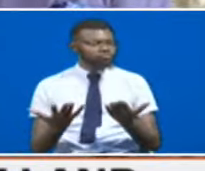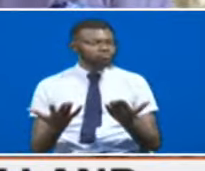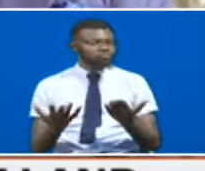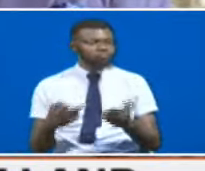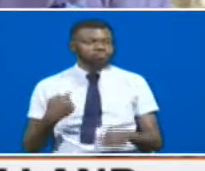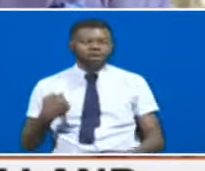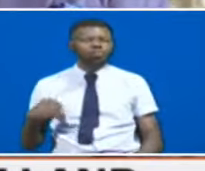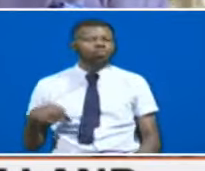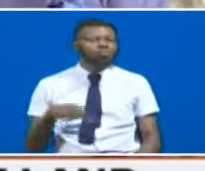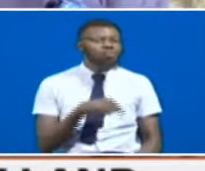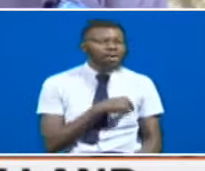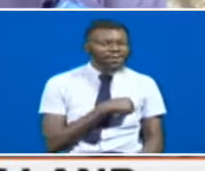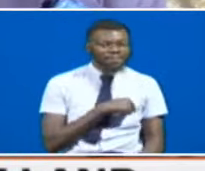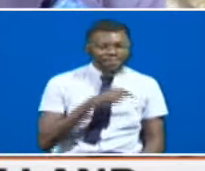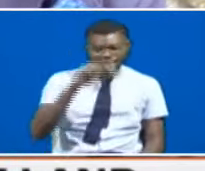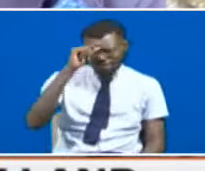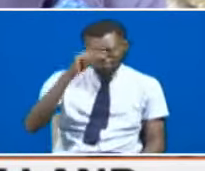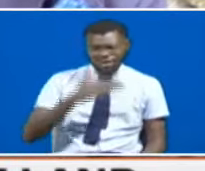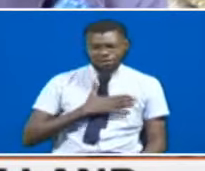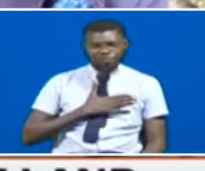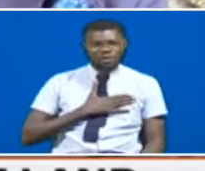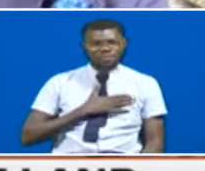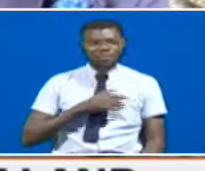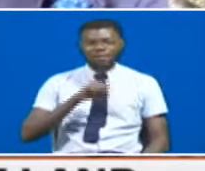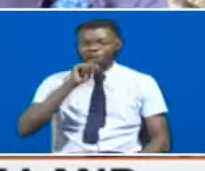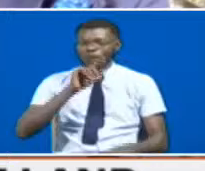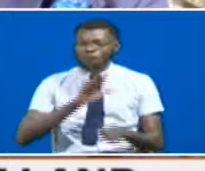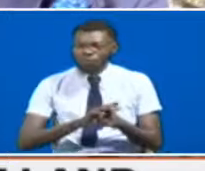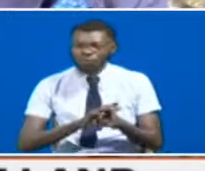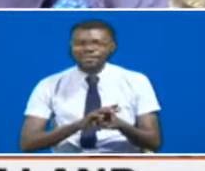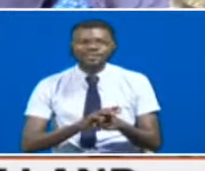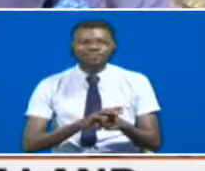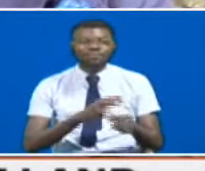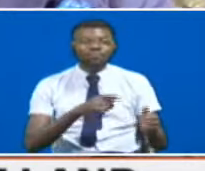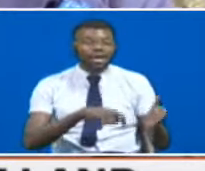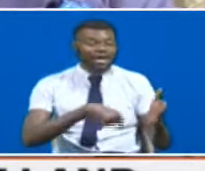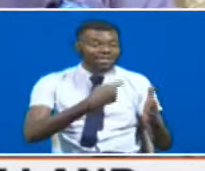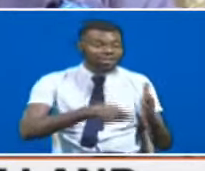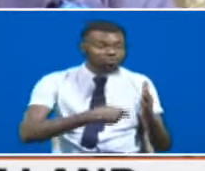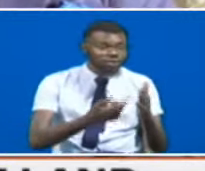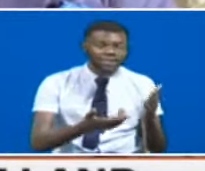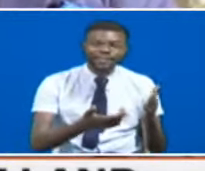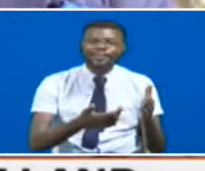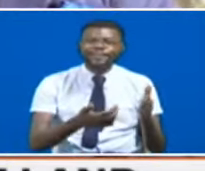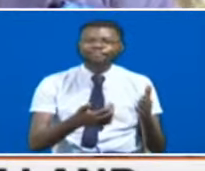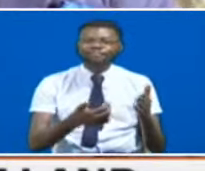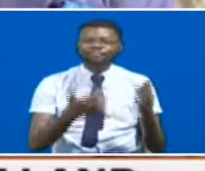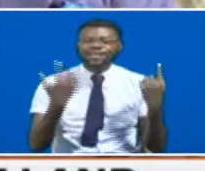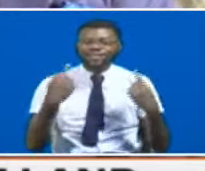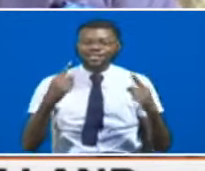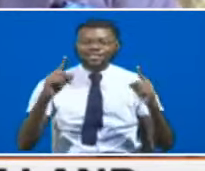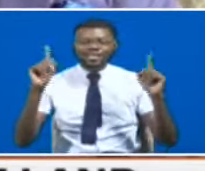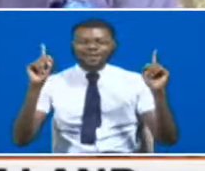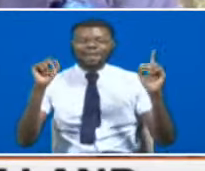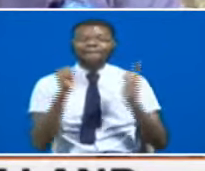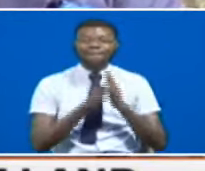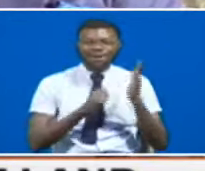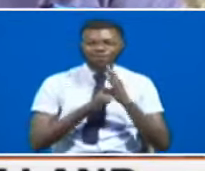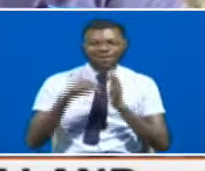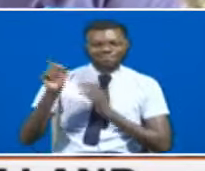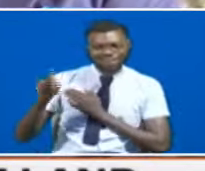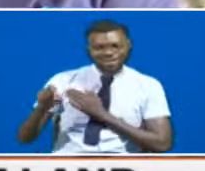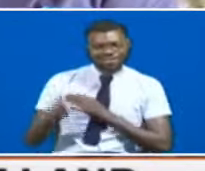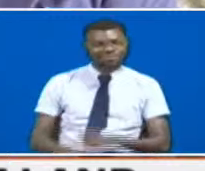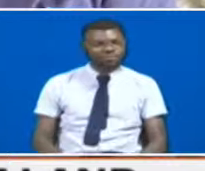as a government have made a pledge that we will make sure that industry thrives in Makueni. This is one of its